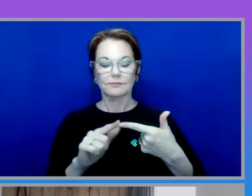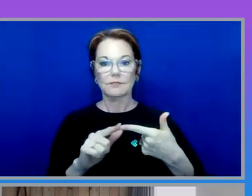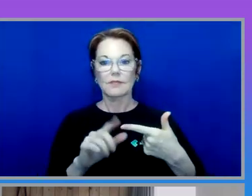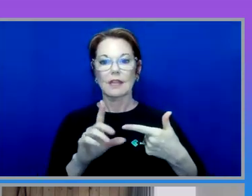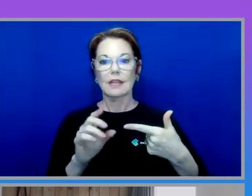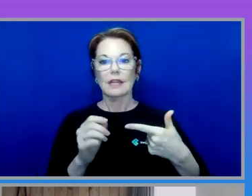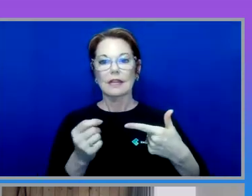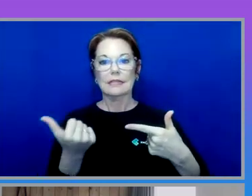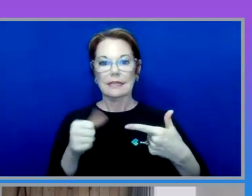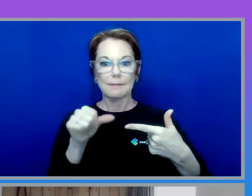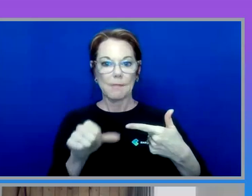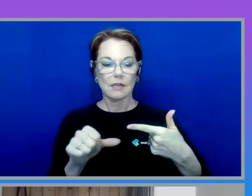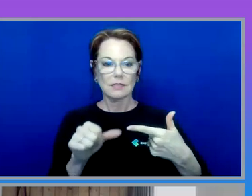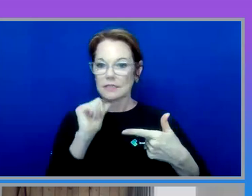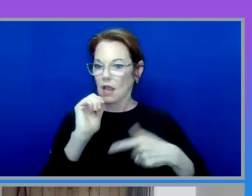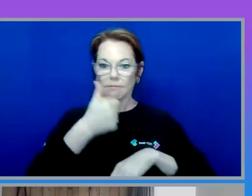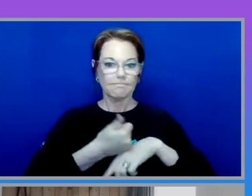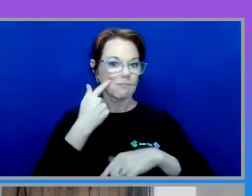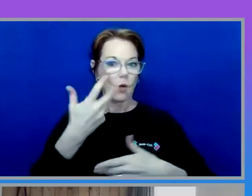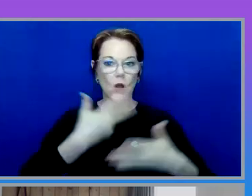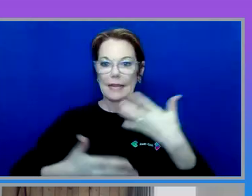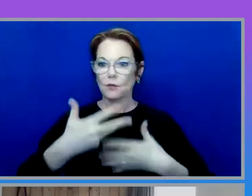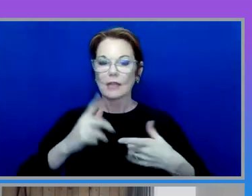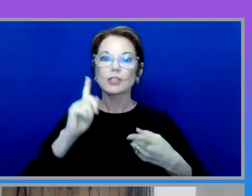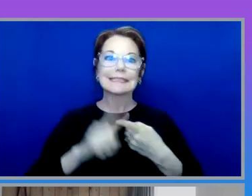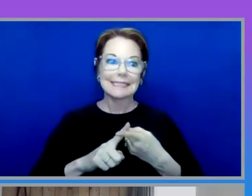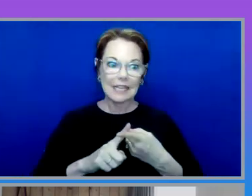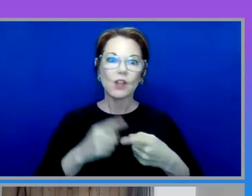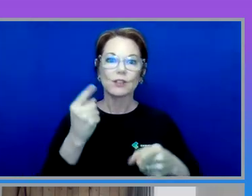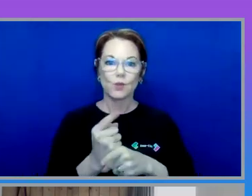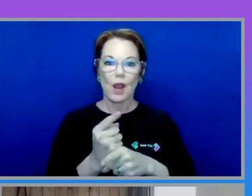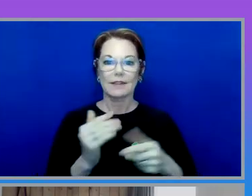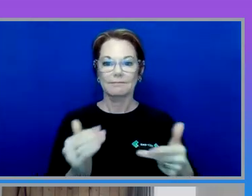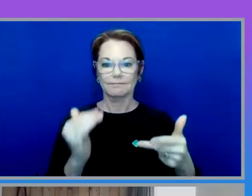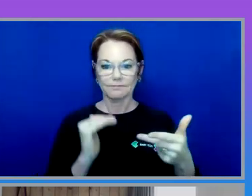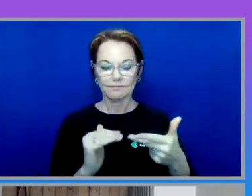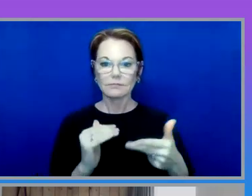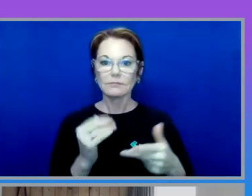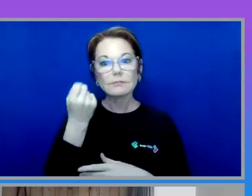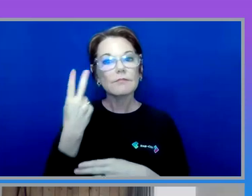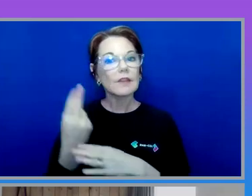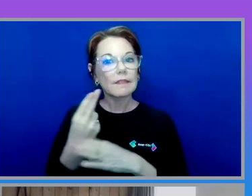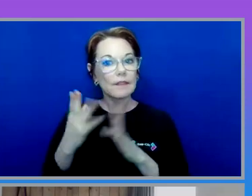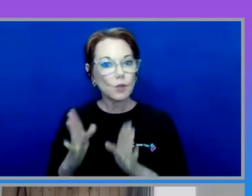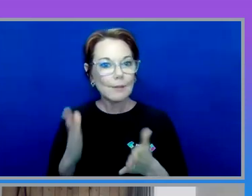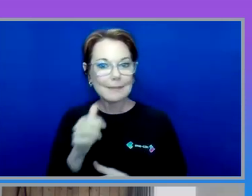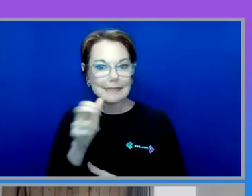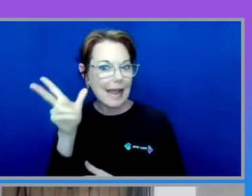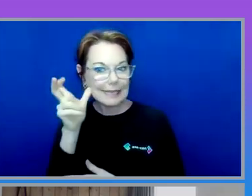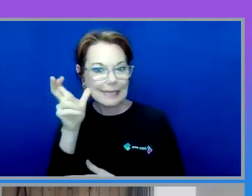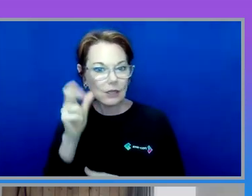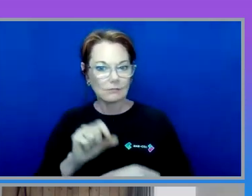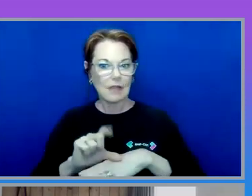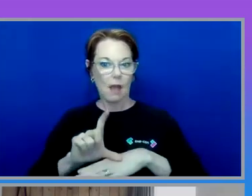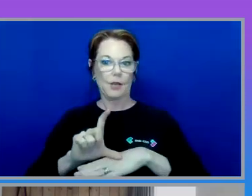button that won't be enabled for interaction until we get it right. Only the user might not hear that it's in